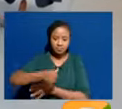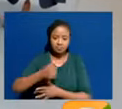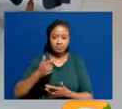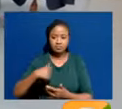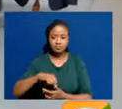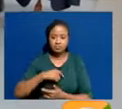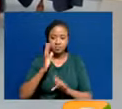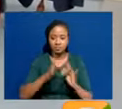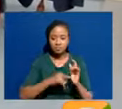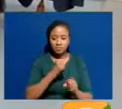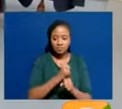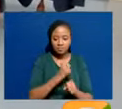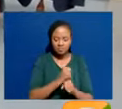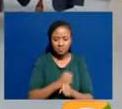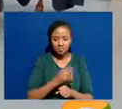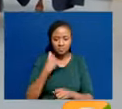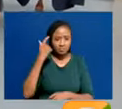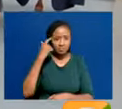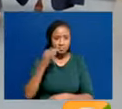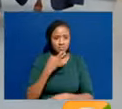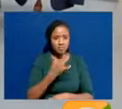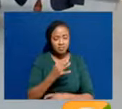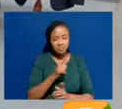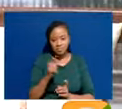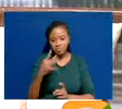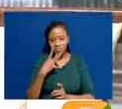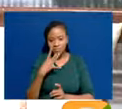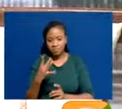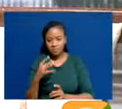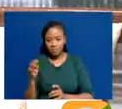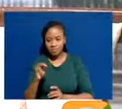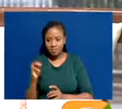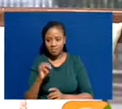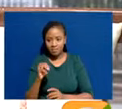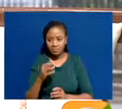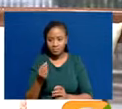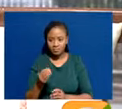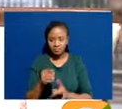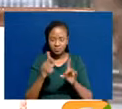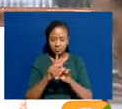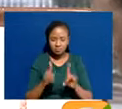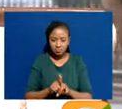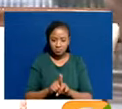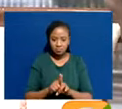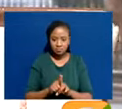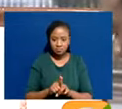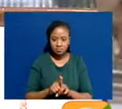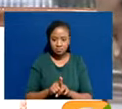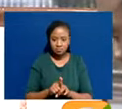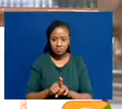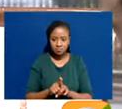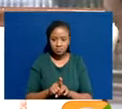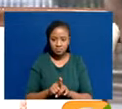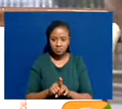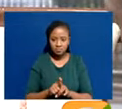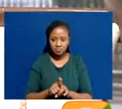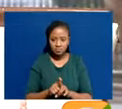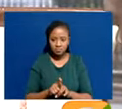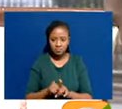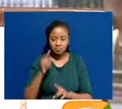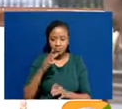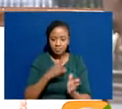unlock. We got, I think, between 300 and 400 million shillings. Contractors on site. In fact, the rally event 2 days from now is going to be